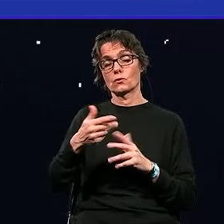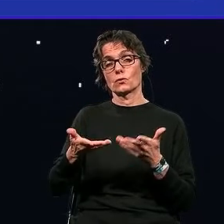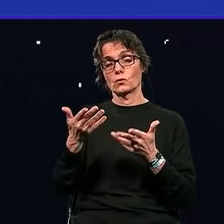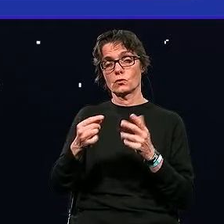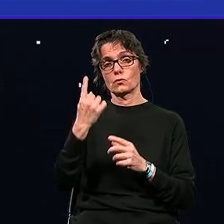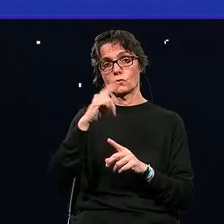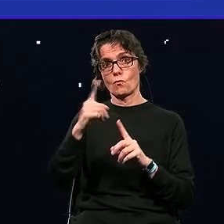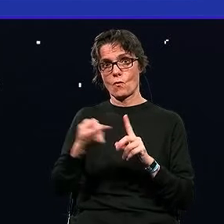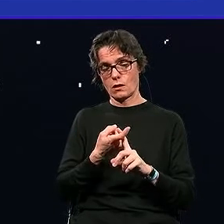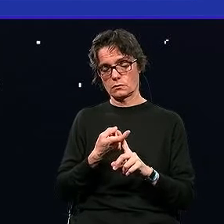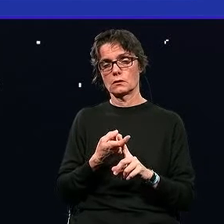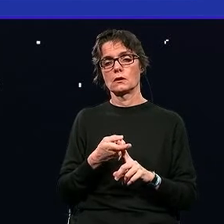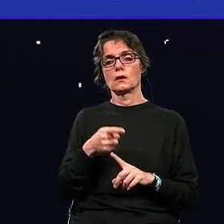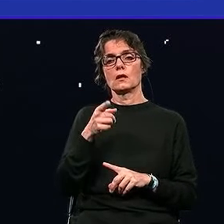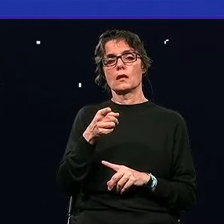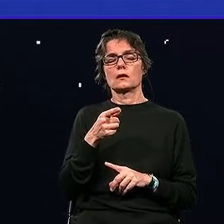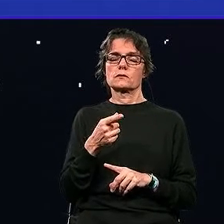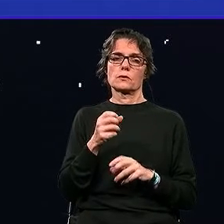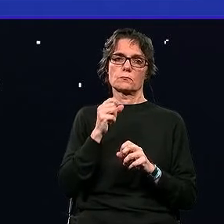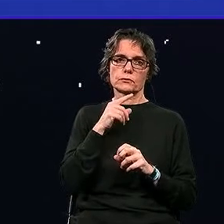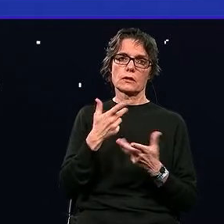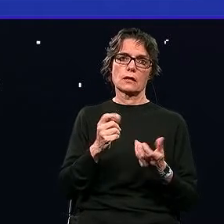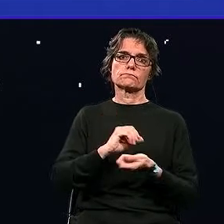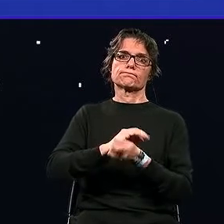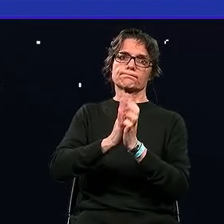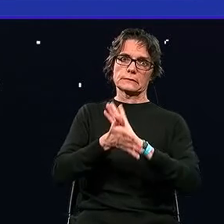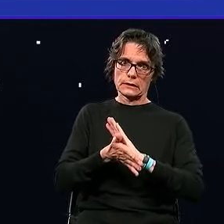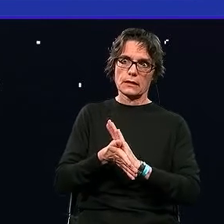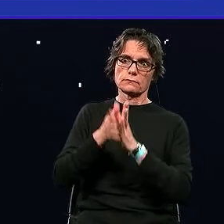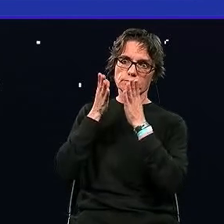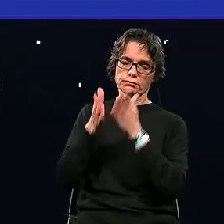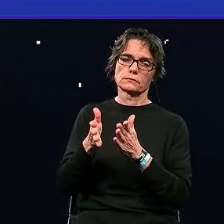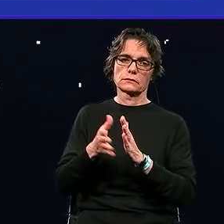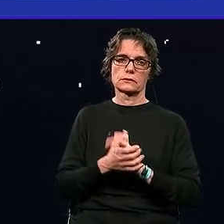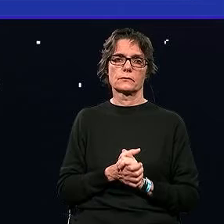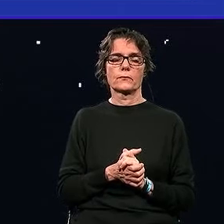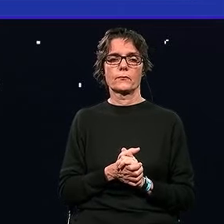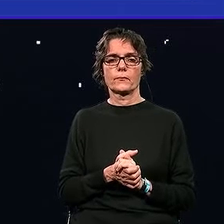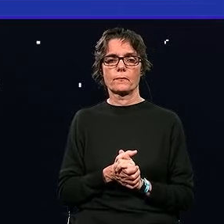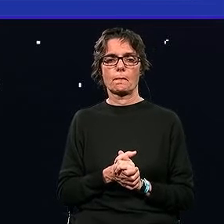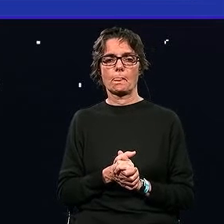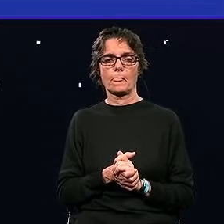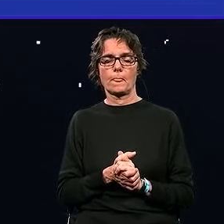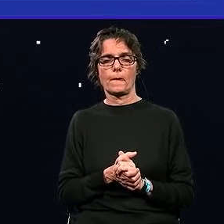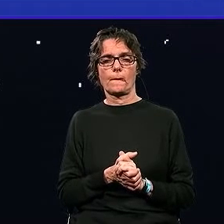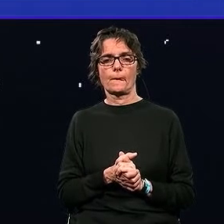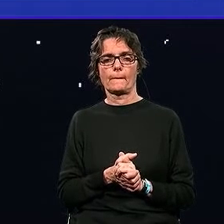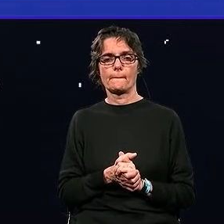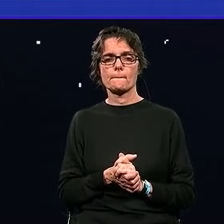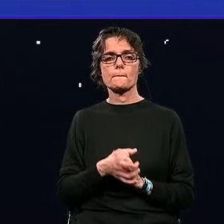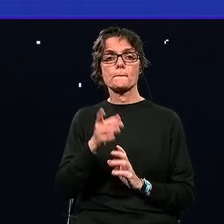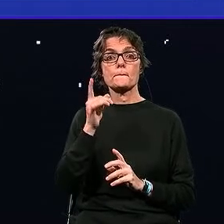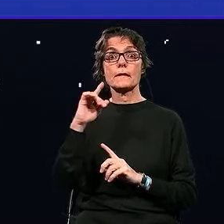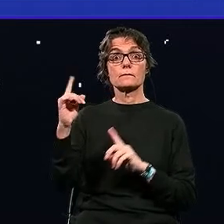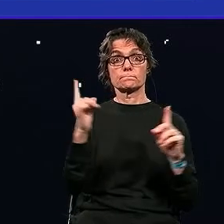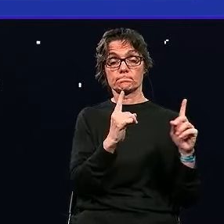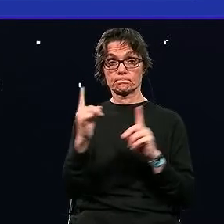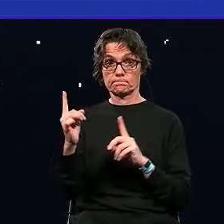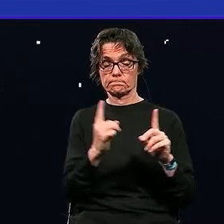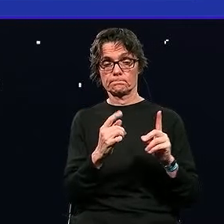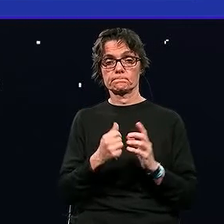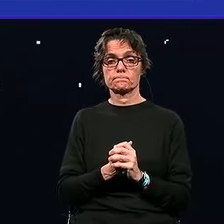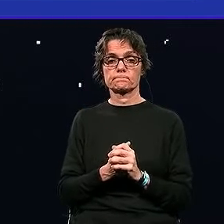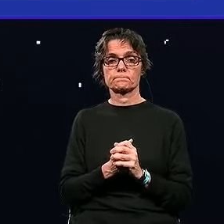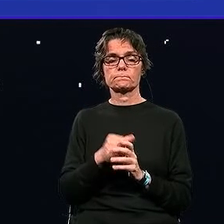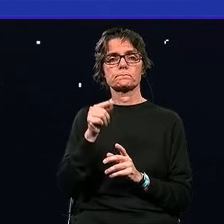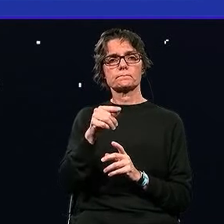fossil fuels. There's a huge opportunity for recycling and reusing. Next one, transportation. Well, we